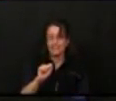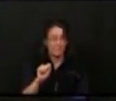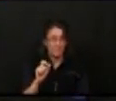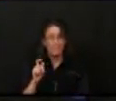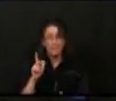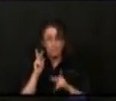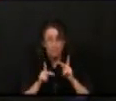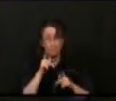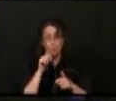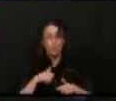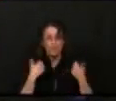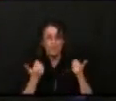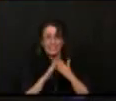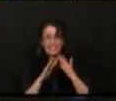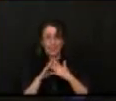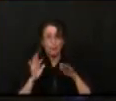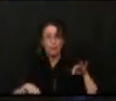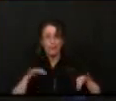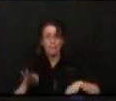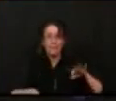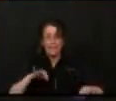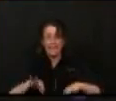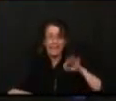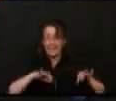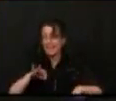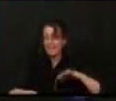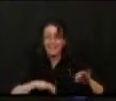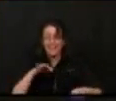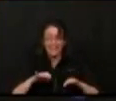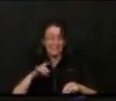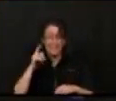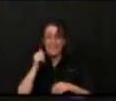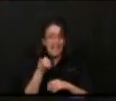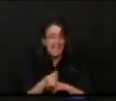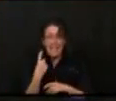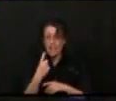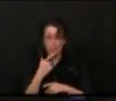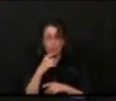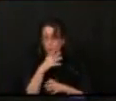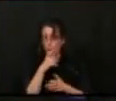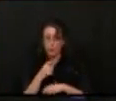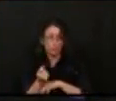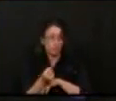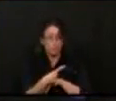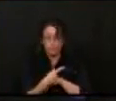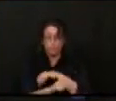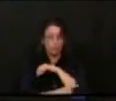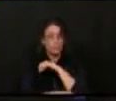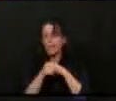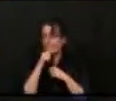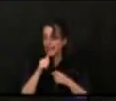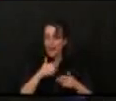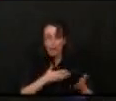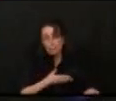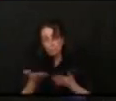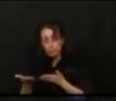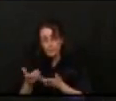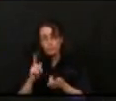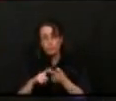pockets. So everybody who wants to throw their garbage away, who lives in Brattleboro, is going to have to